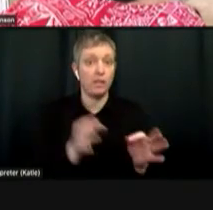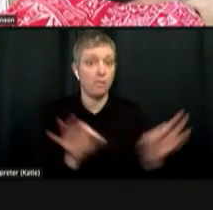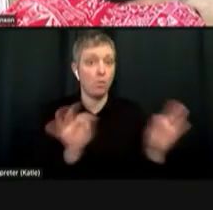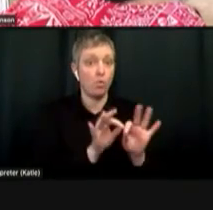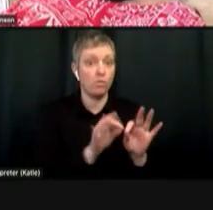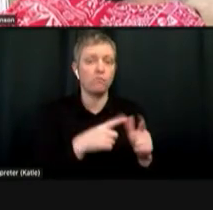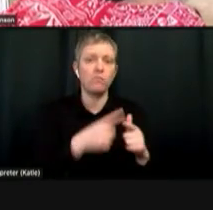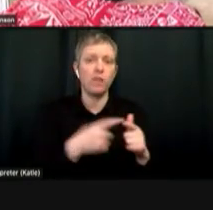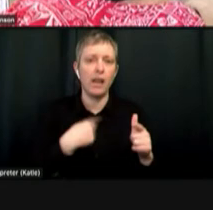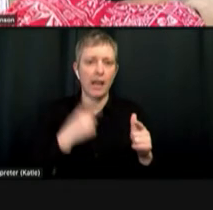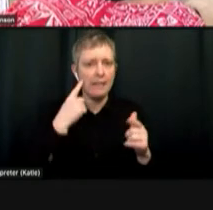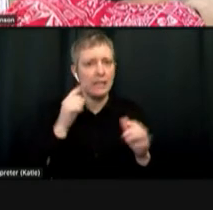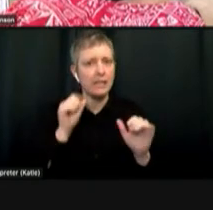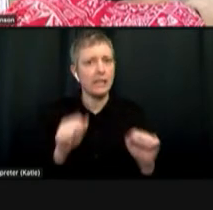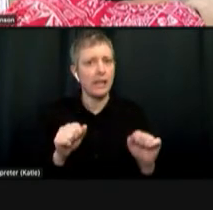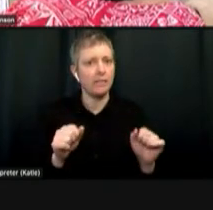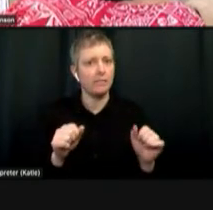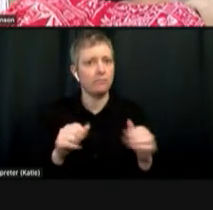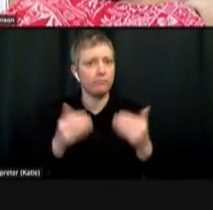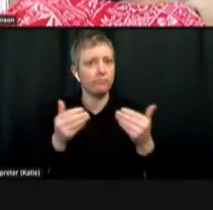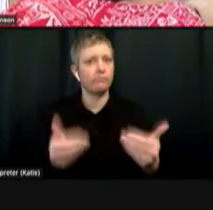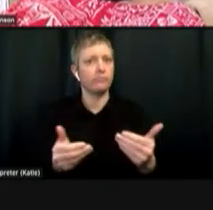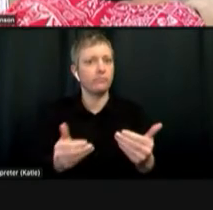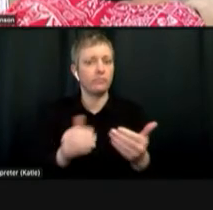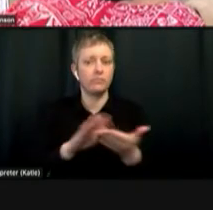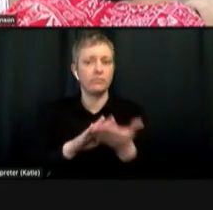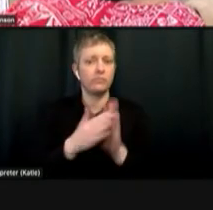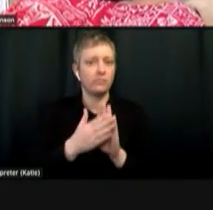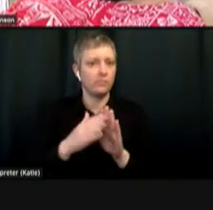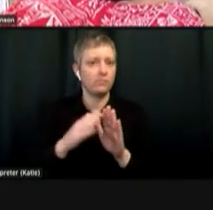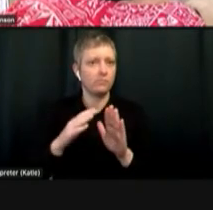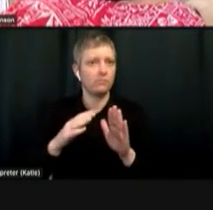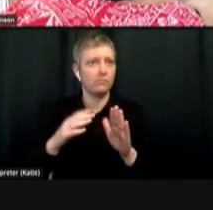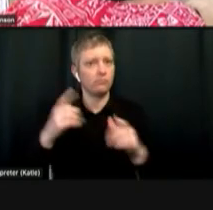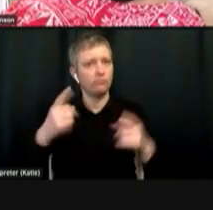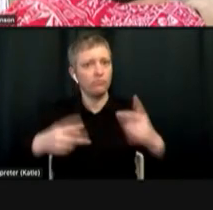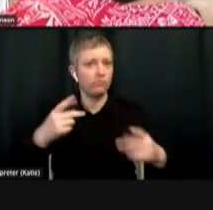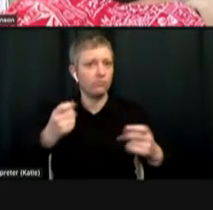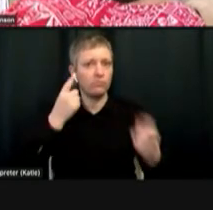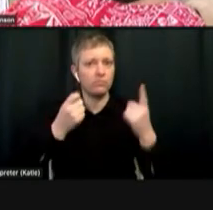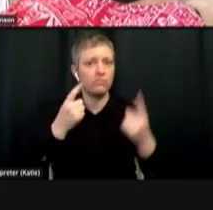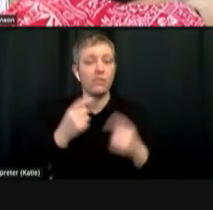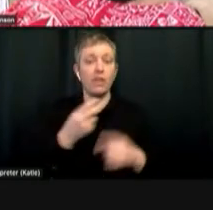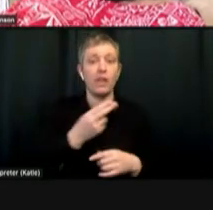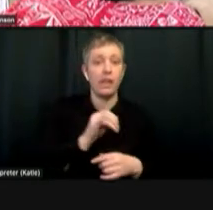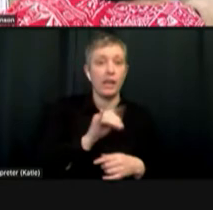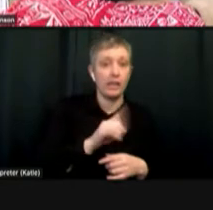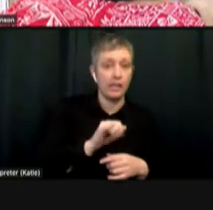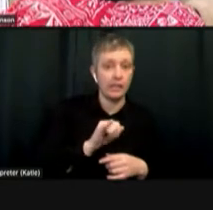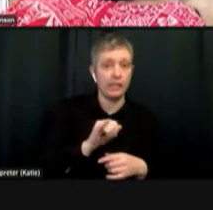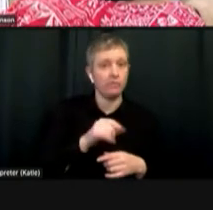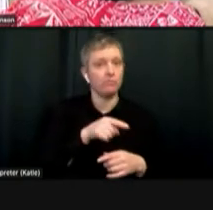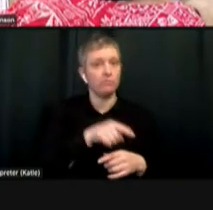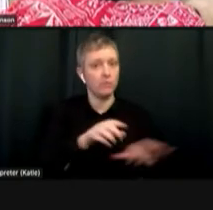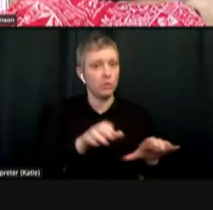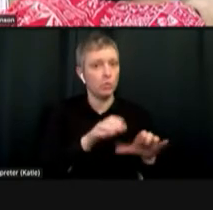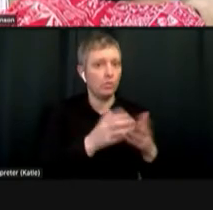reach compromise. Heidi and others went through a lot of work to reach compromise on the body-worn camera thing. It's still not